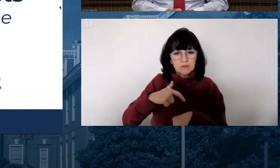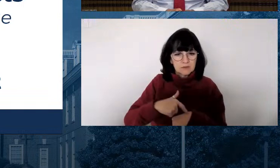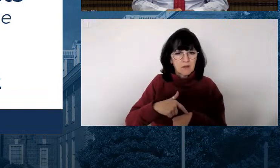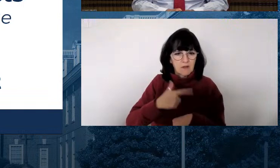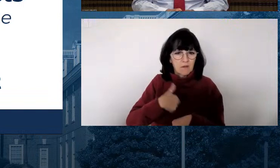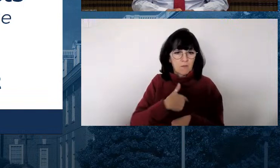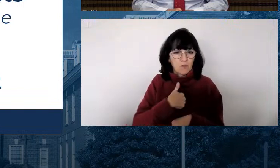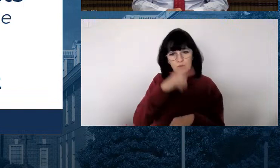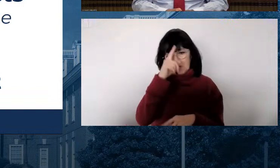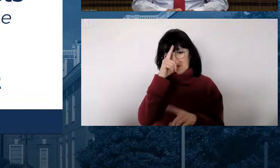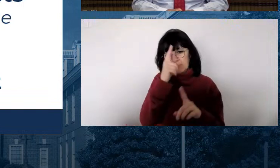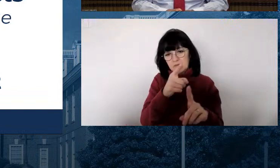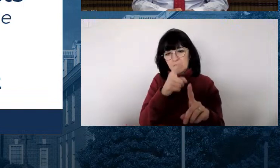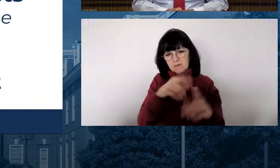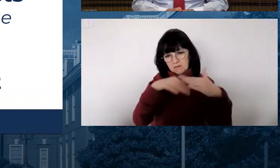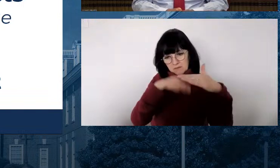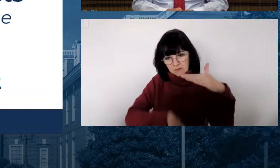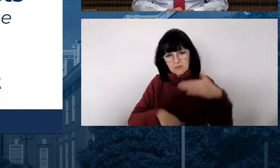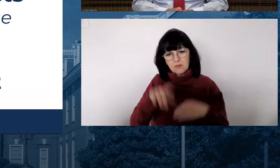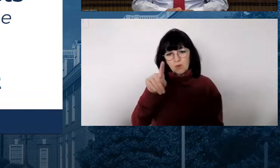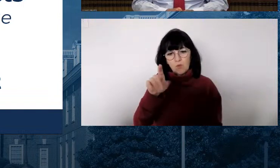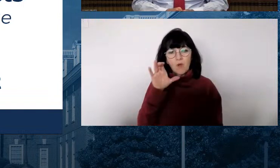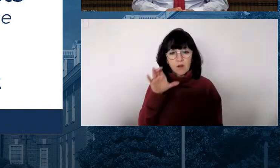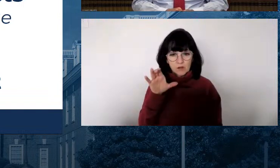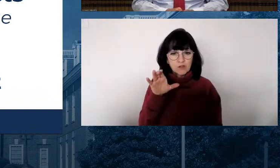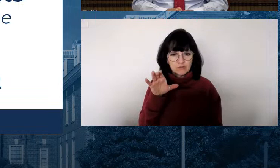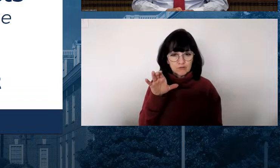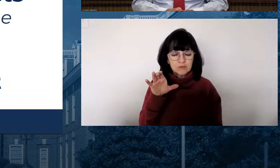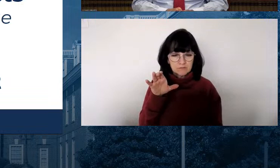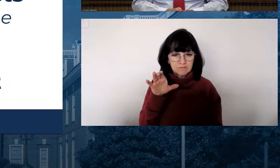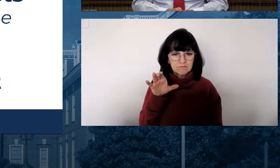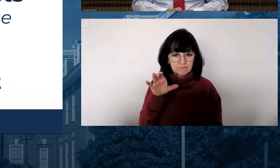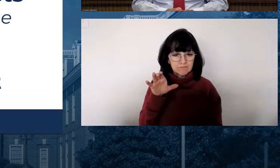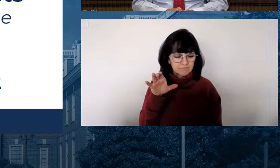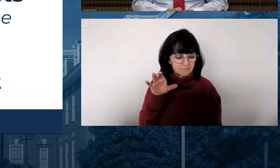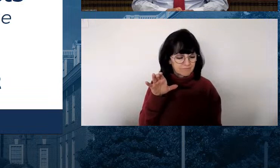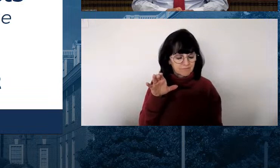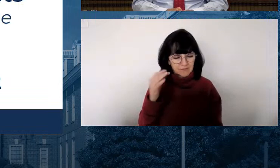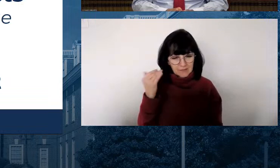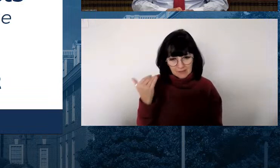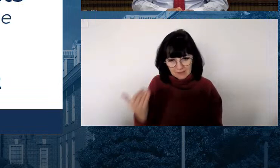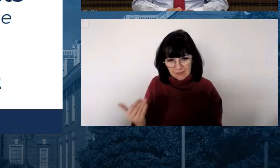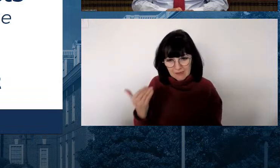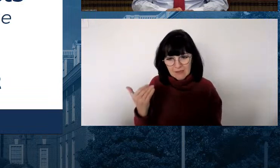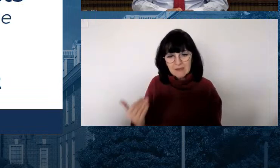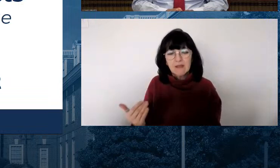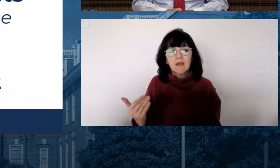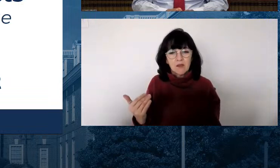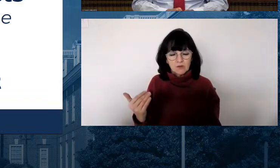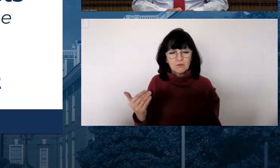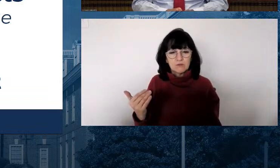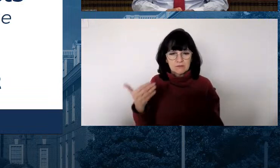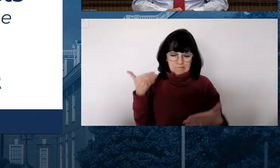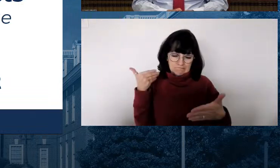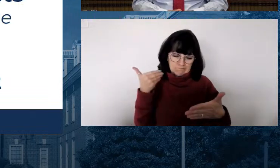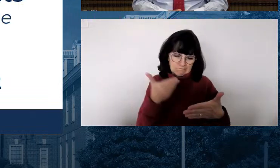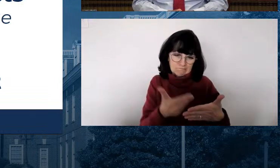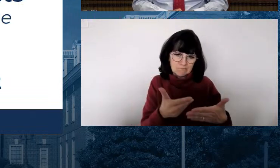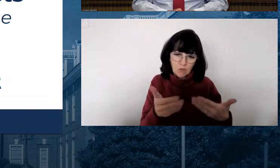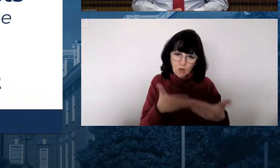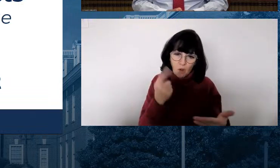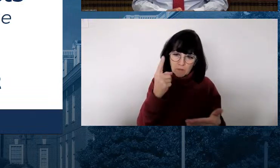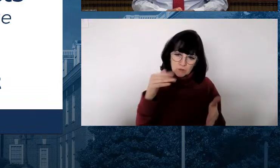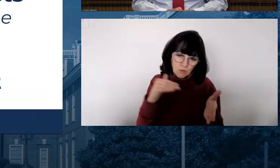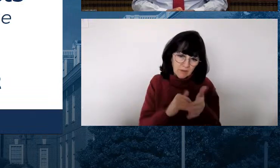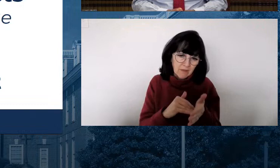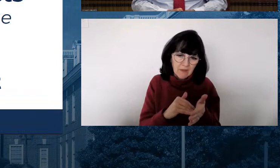and we got way down below 100, and now we're closing in on 1,000. It's not where we want to